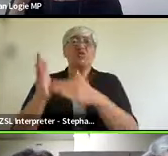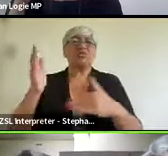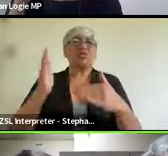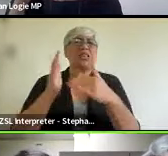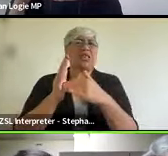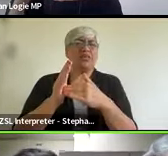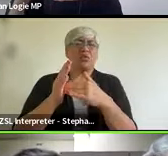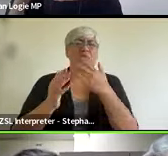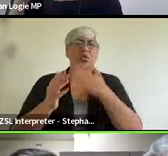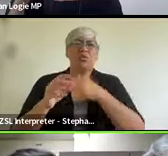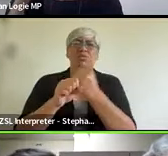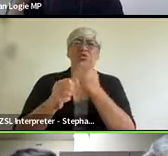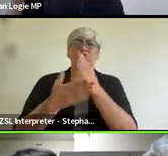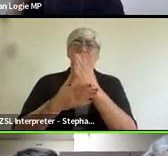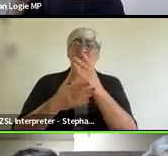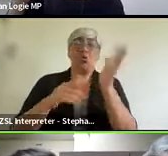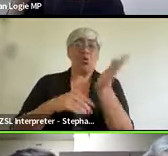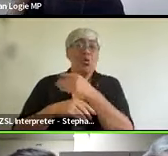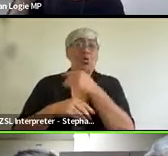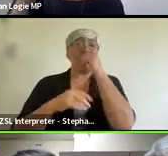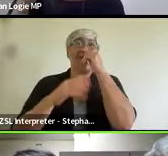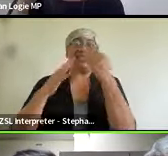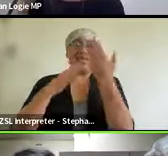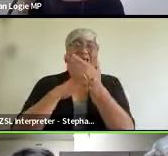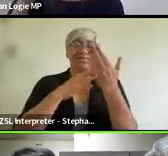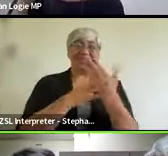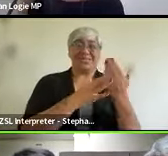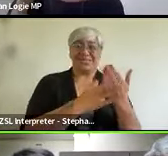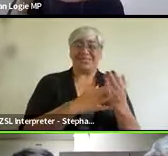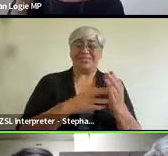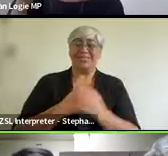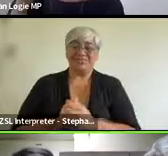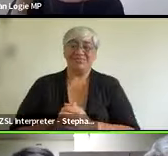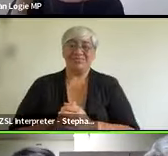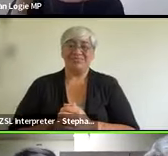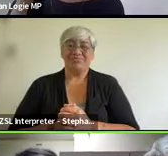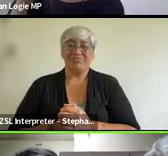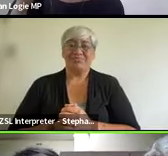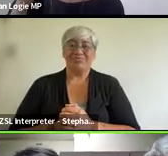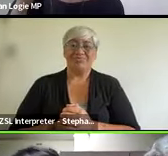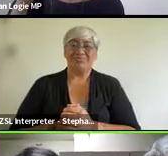accessible and the cost of